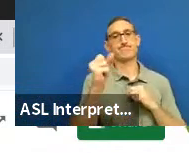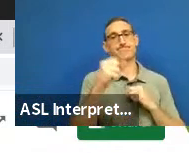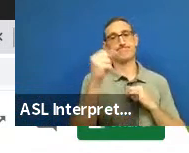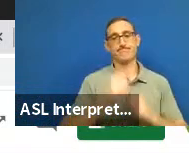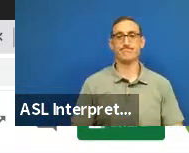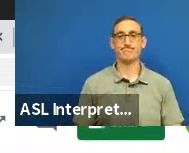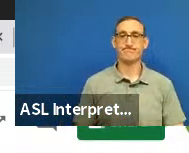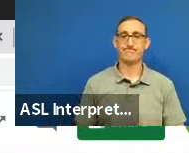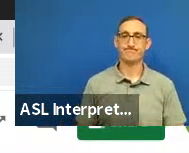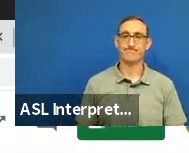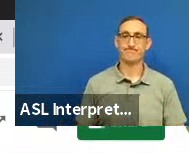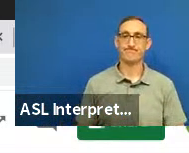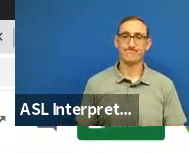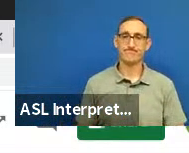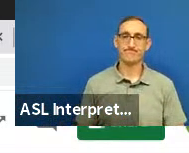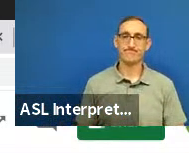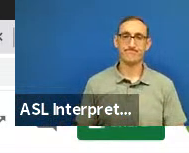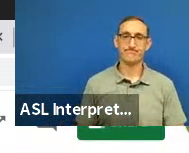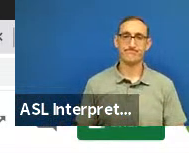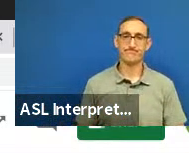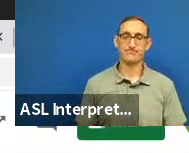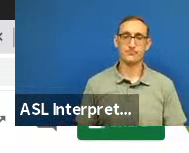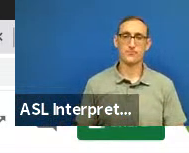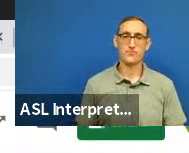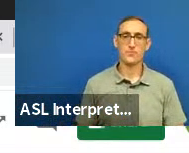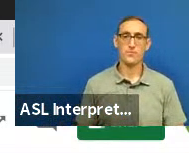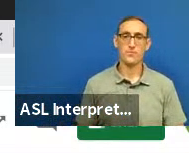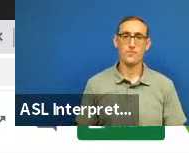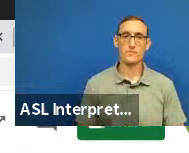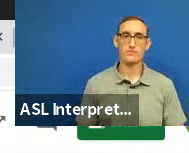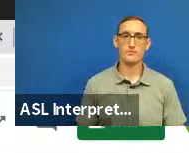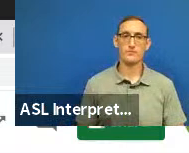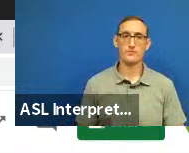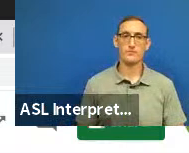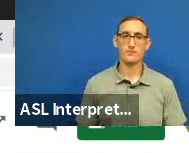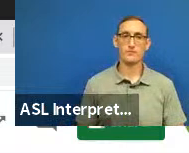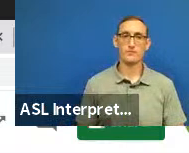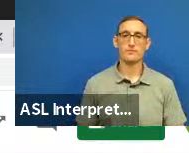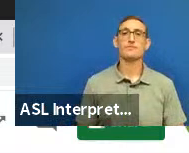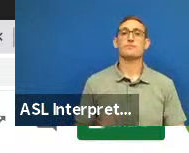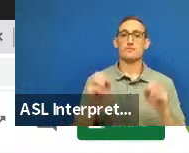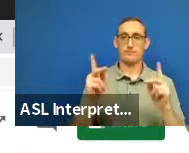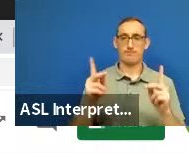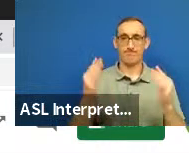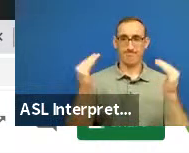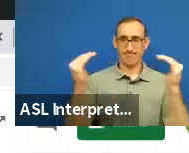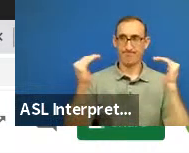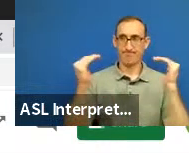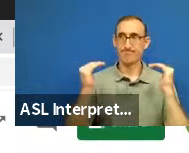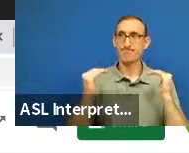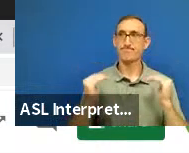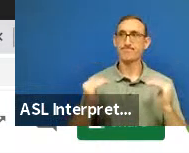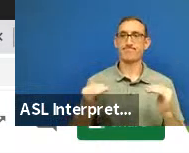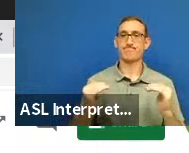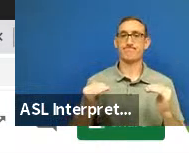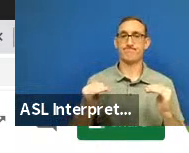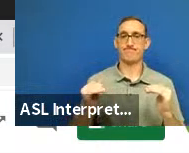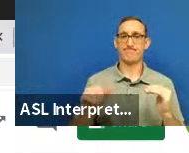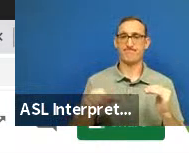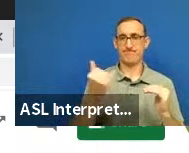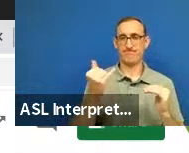Okay. All right. Okay, thank you. So we're going to move forward under the other items